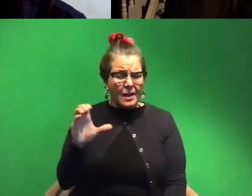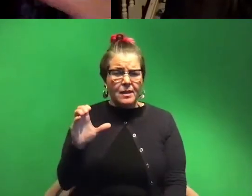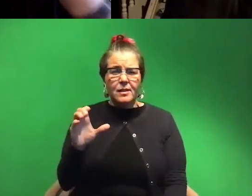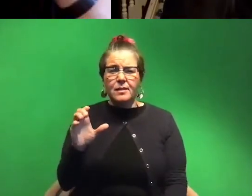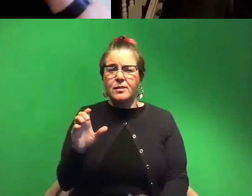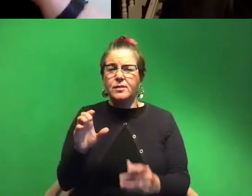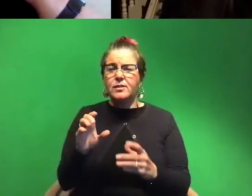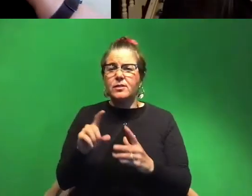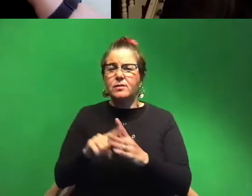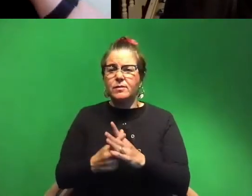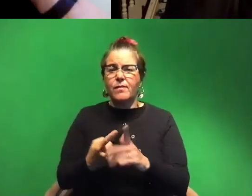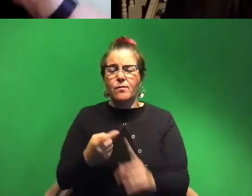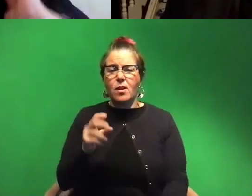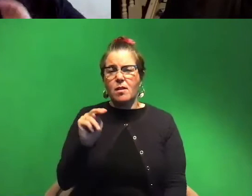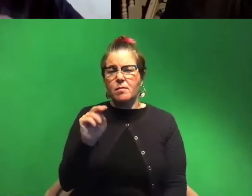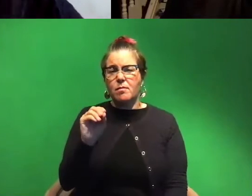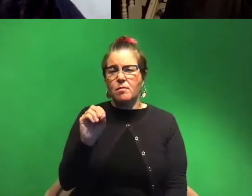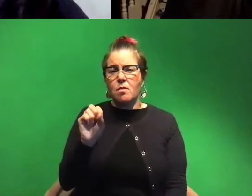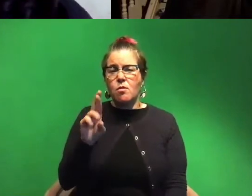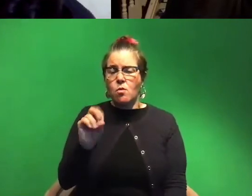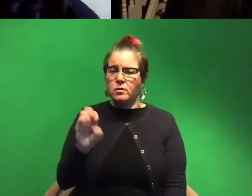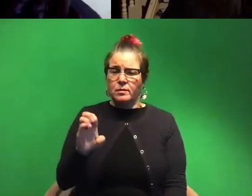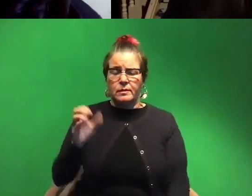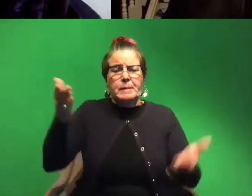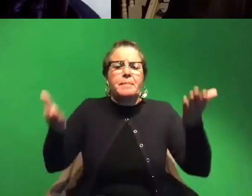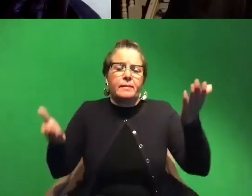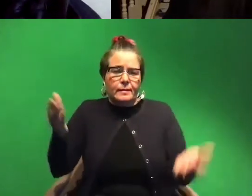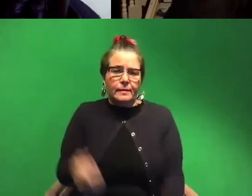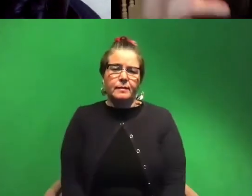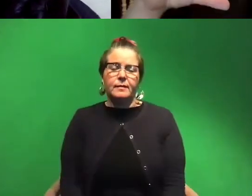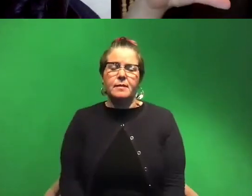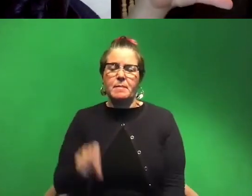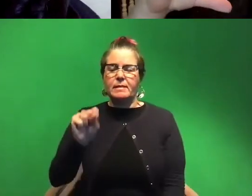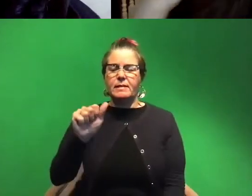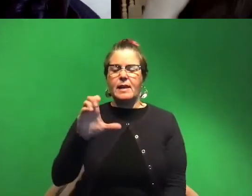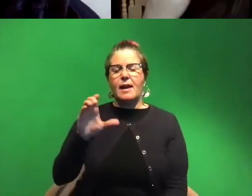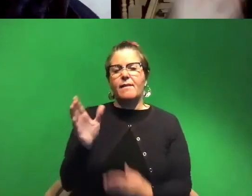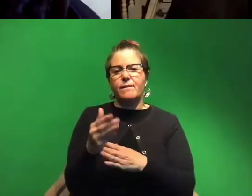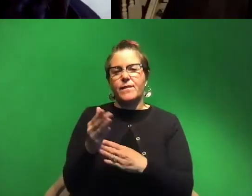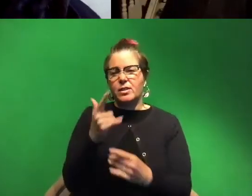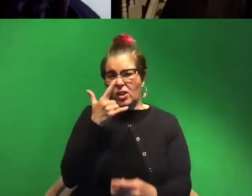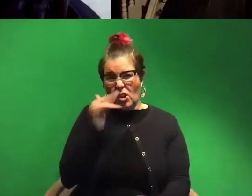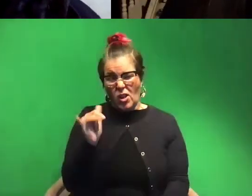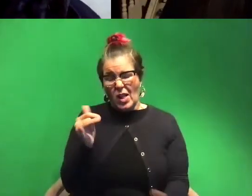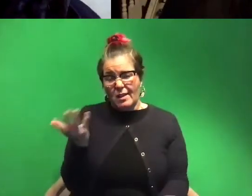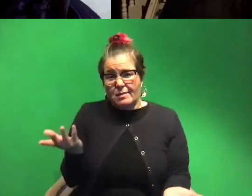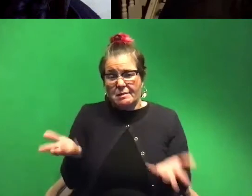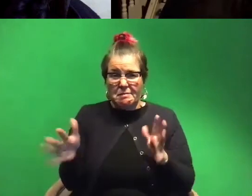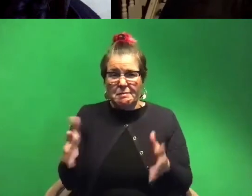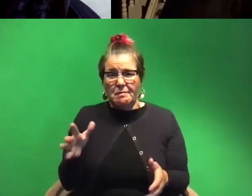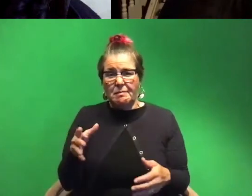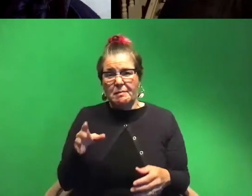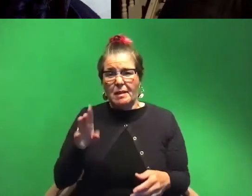from Norse, maybe. Basically sack fish, because they look kind of like a block, like a little